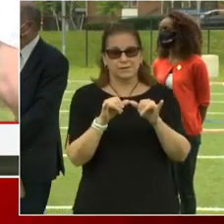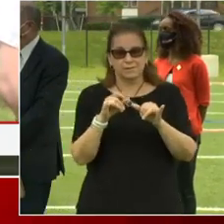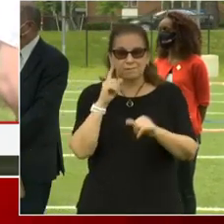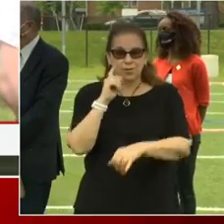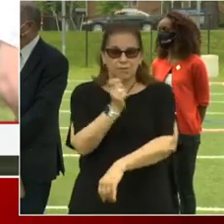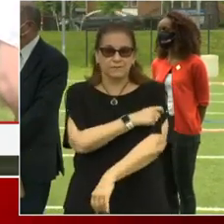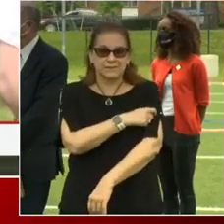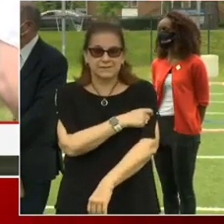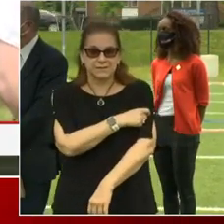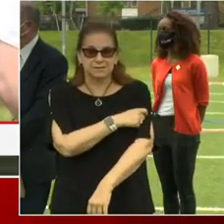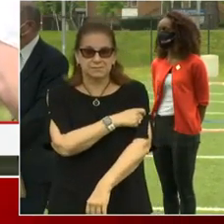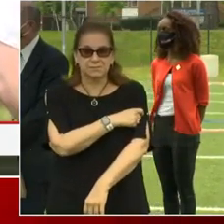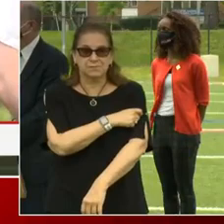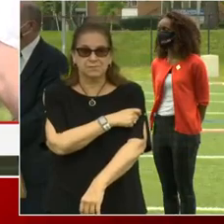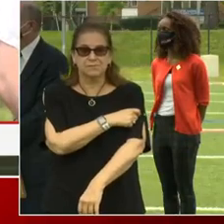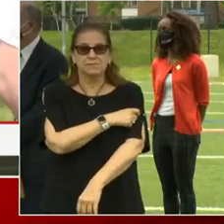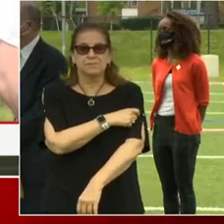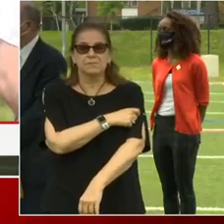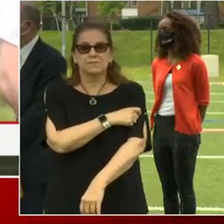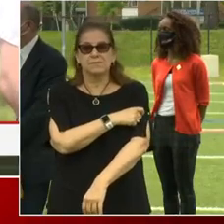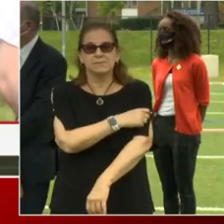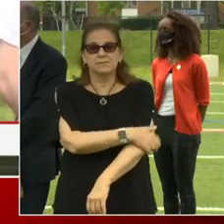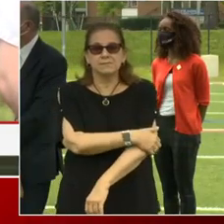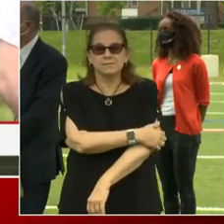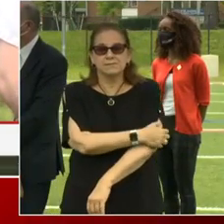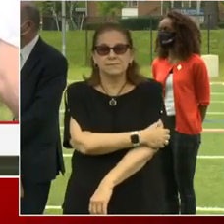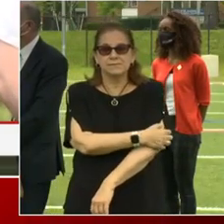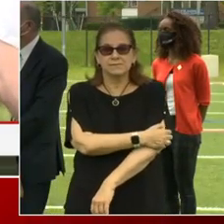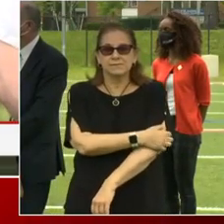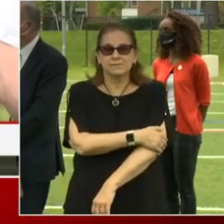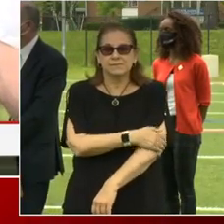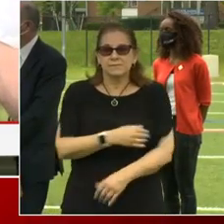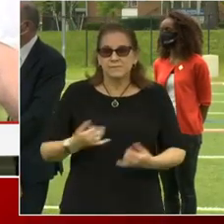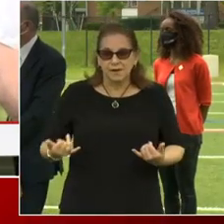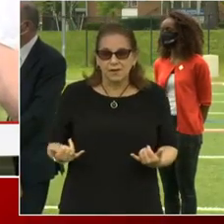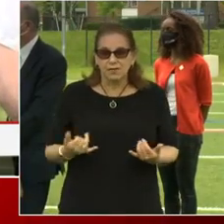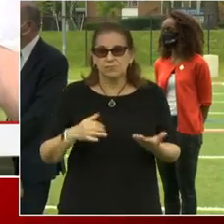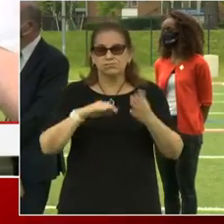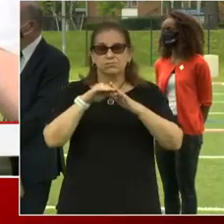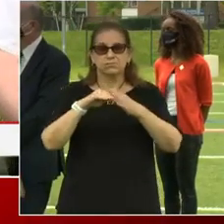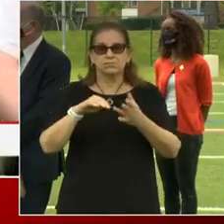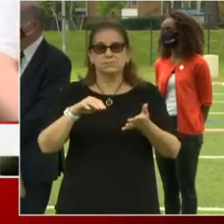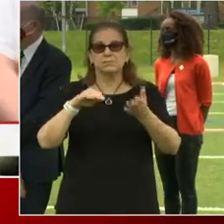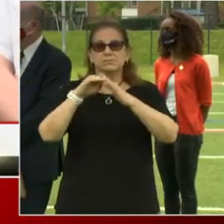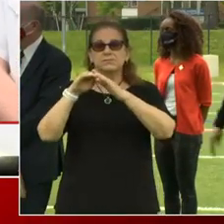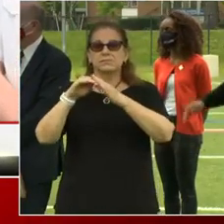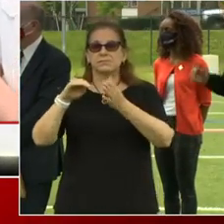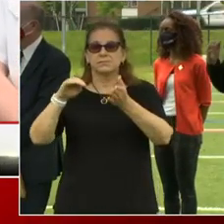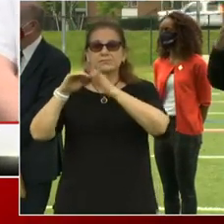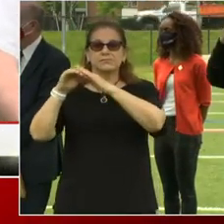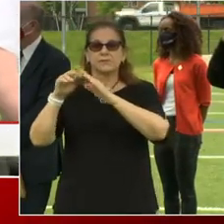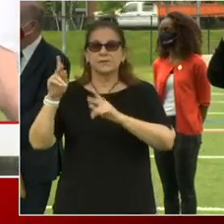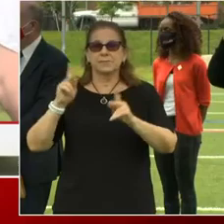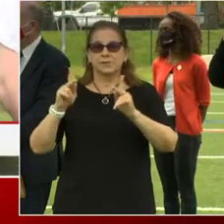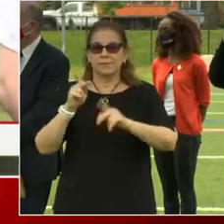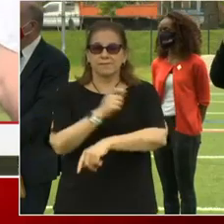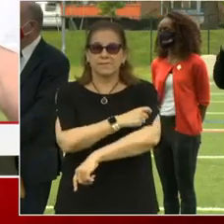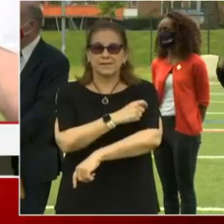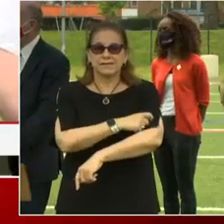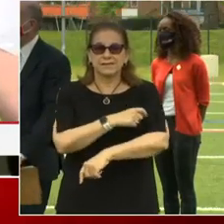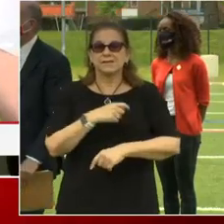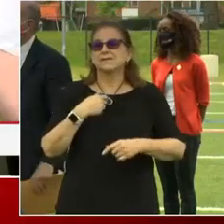That's, let's face it, we're creeping towards getting up to that metric. And that could be far off. I can't even really predict